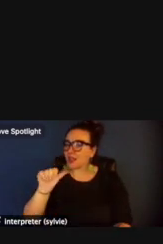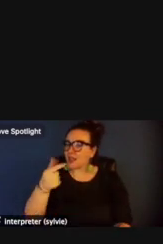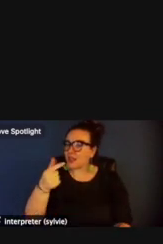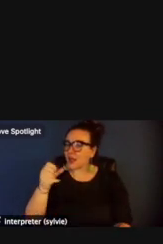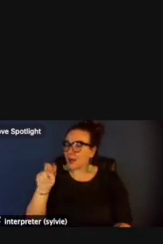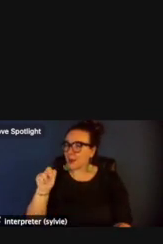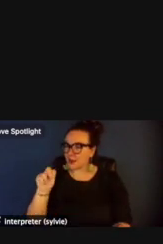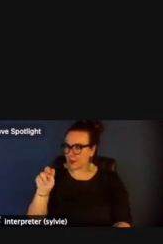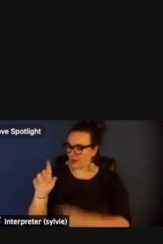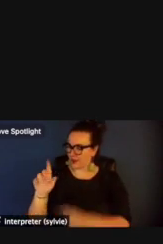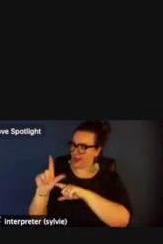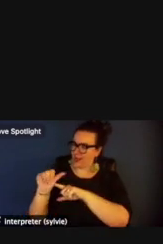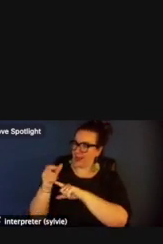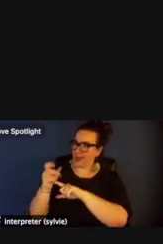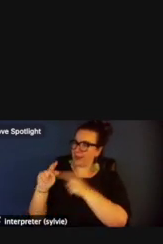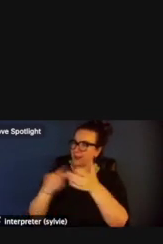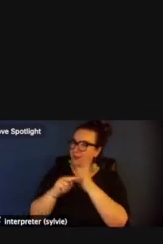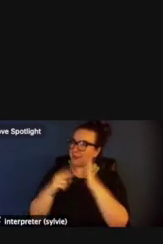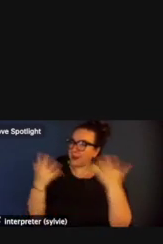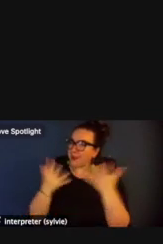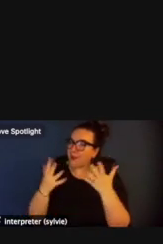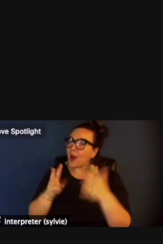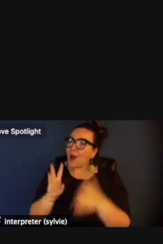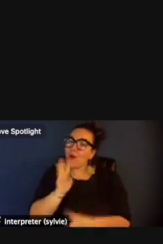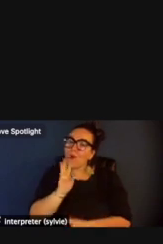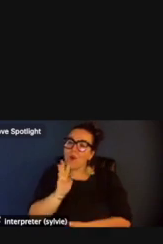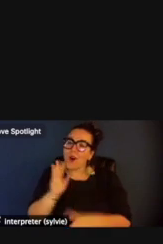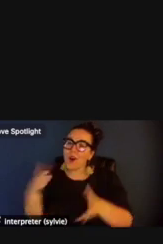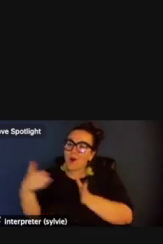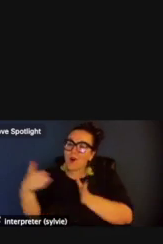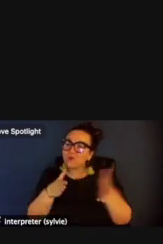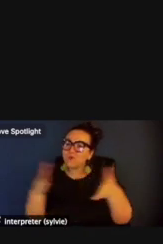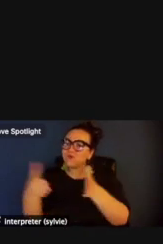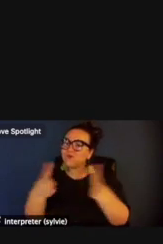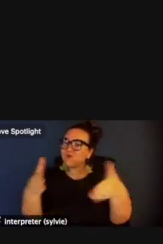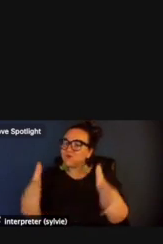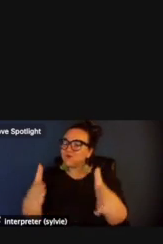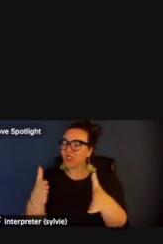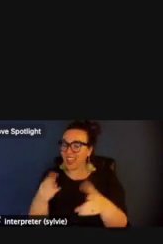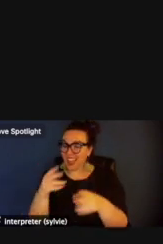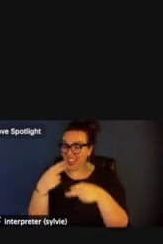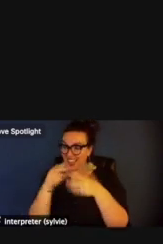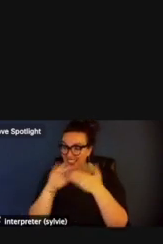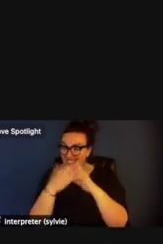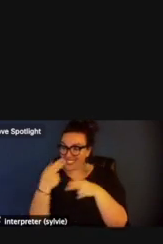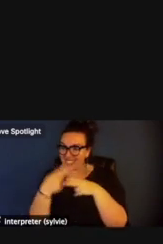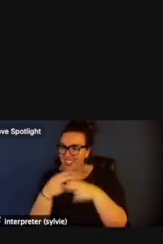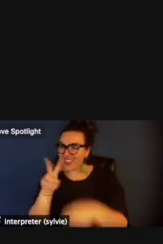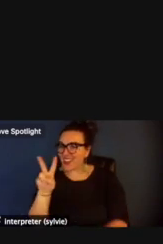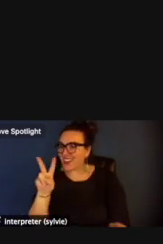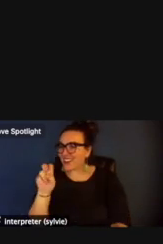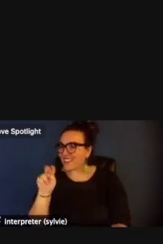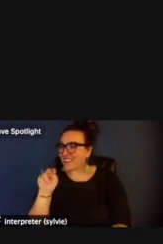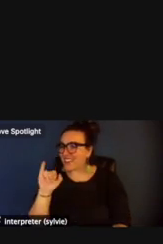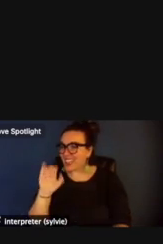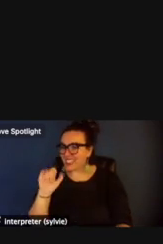water. And this city is called Venice. And again, you can only get to Venice by what? What do you